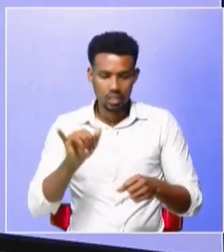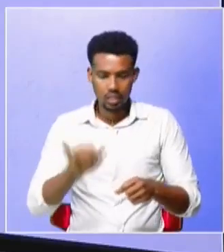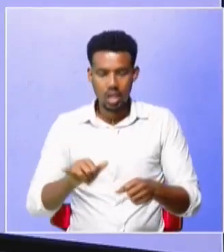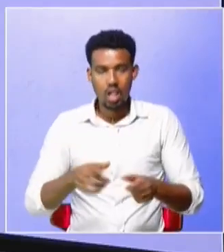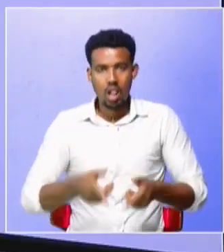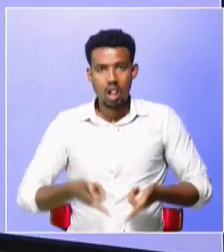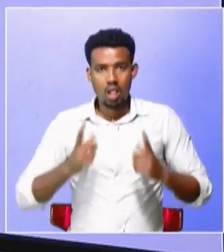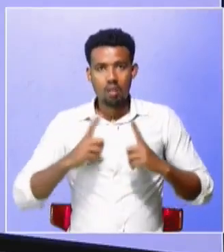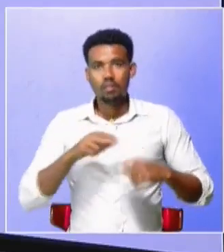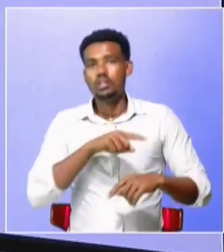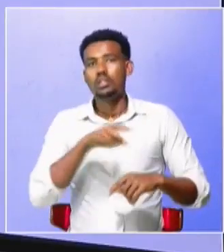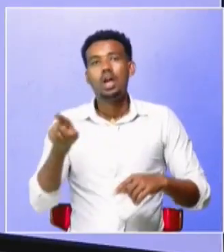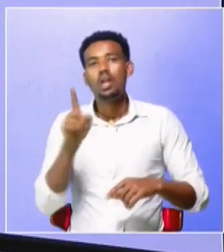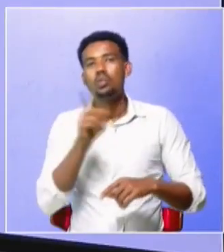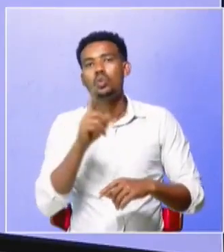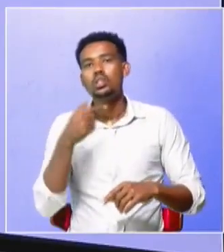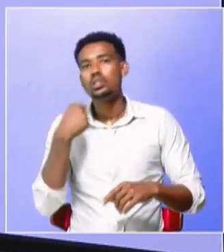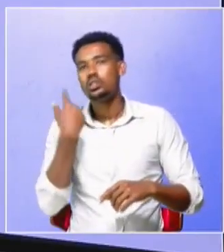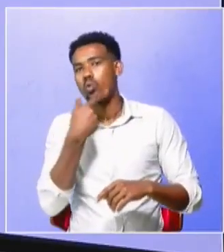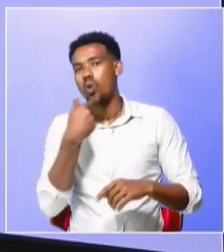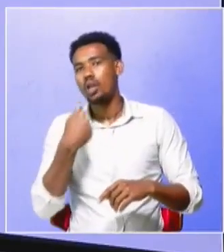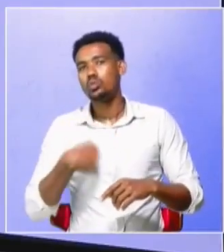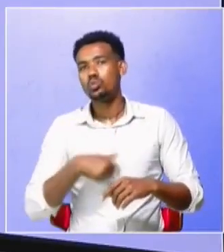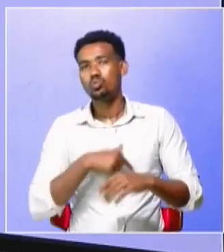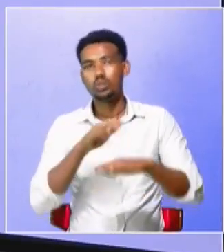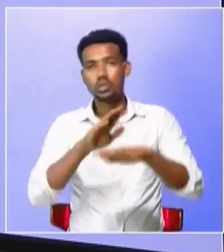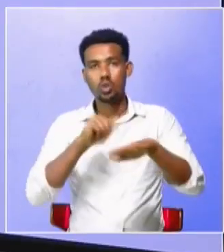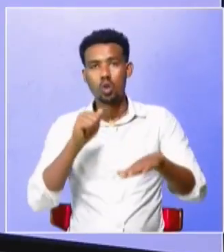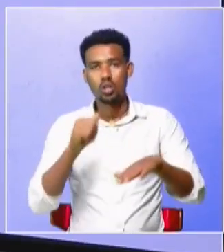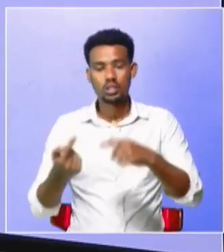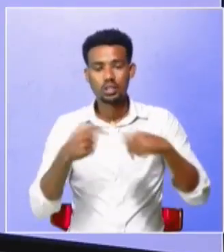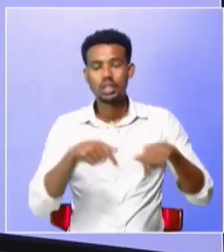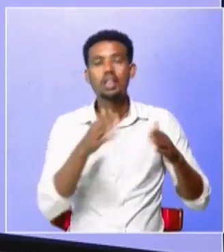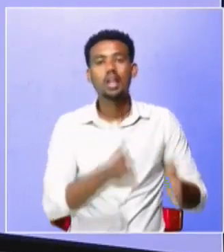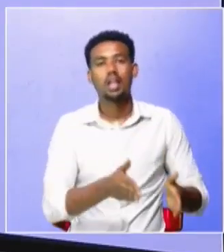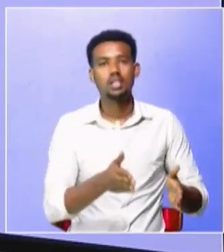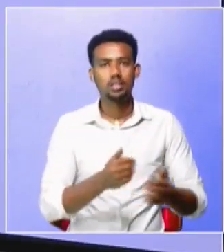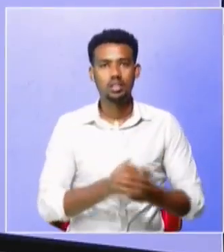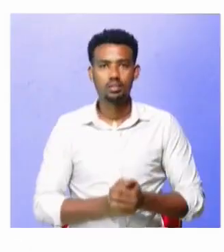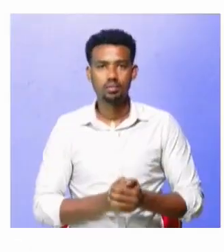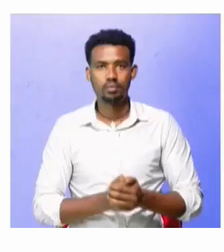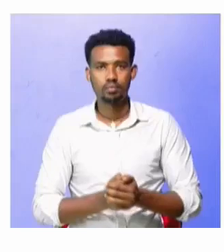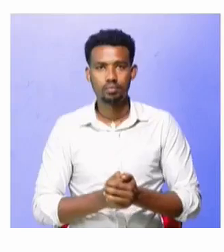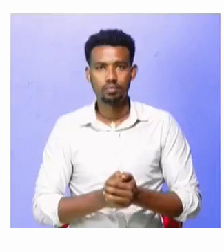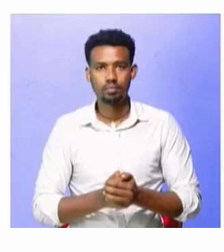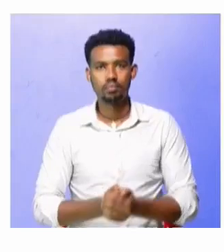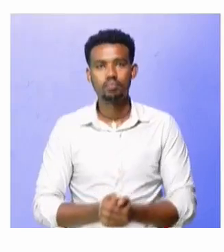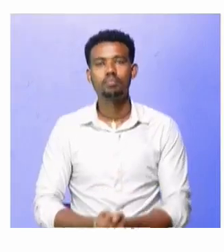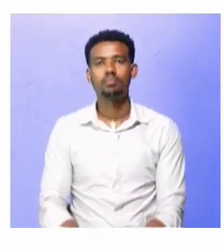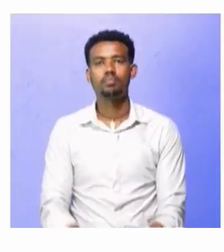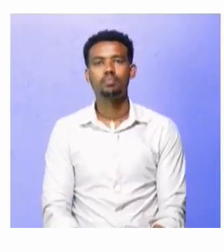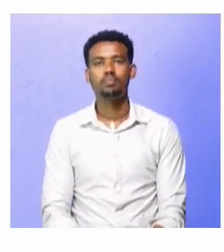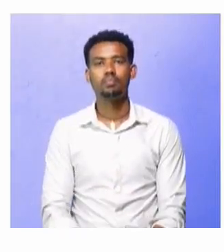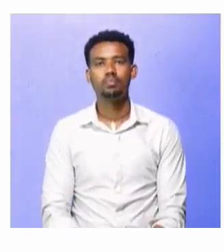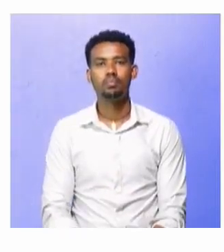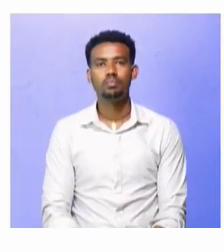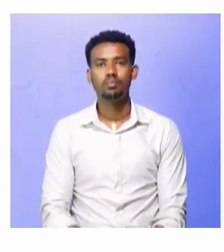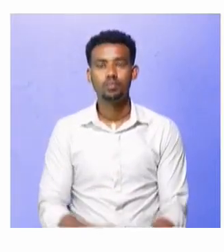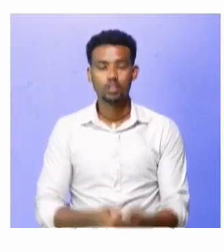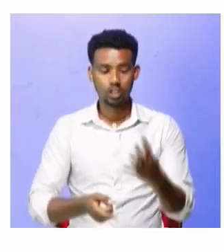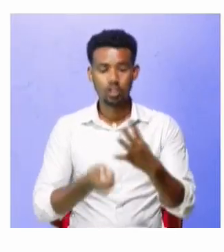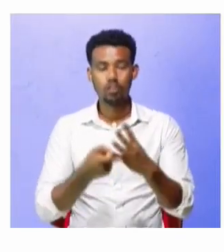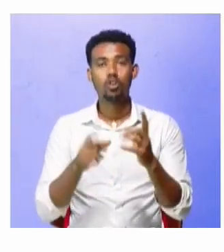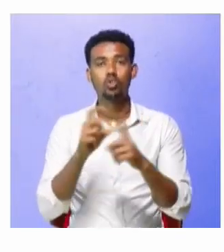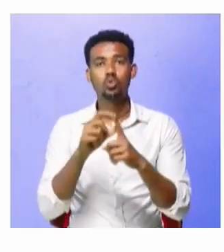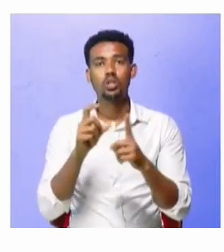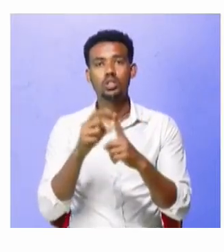are that's what we call settlers, unlike indigenous people who are native. The fourth